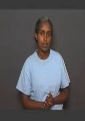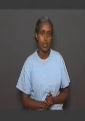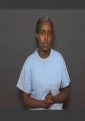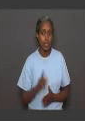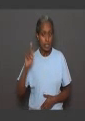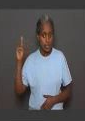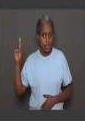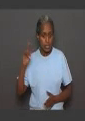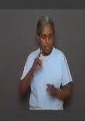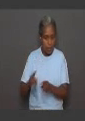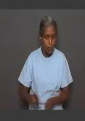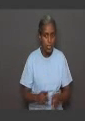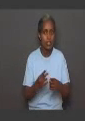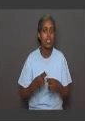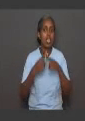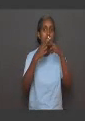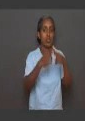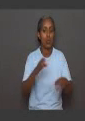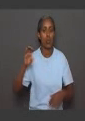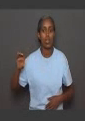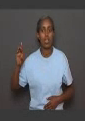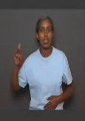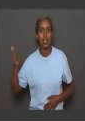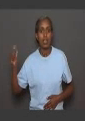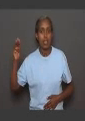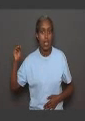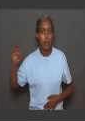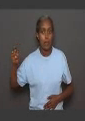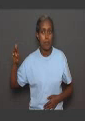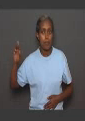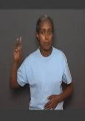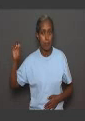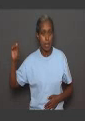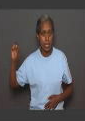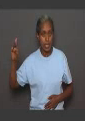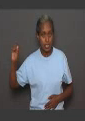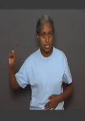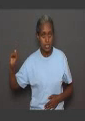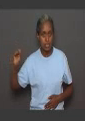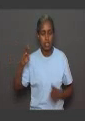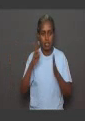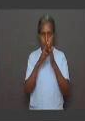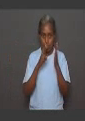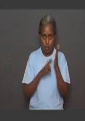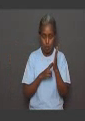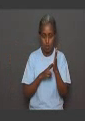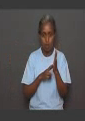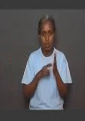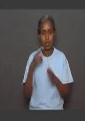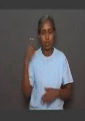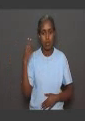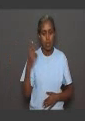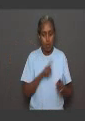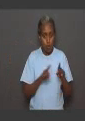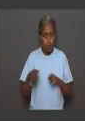This method is called Kramer's rule. You can also use it to